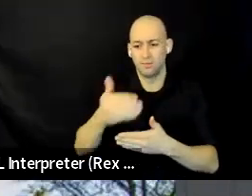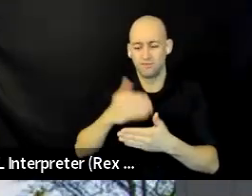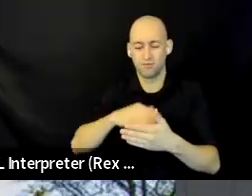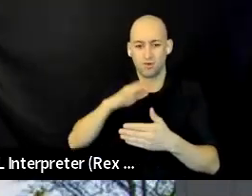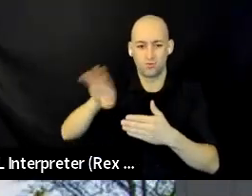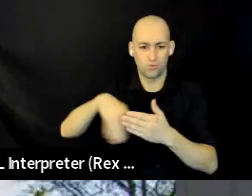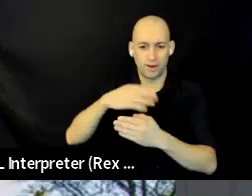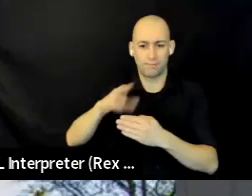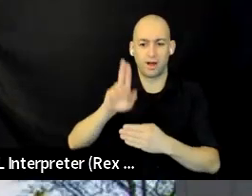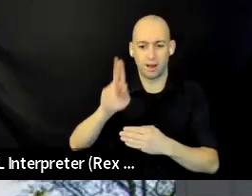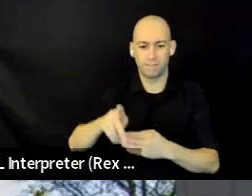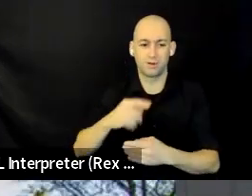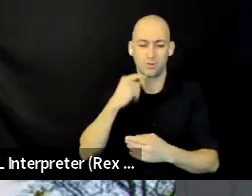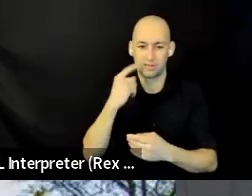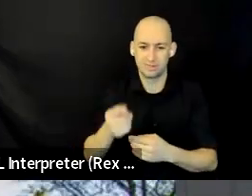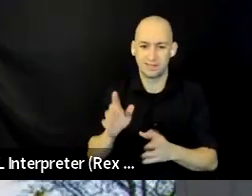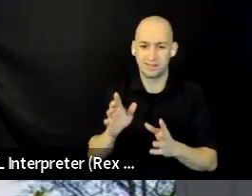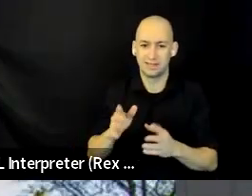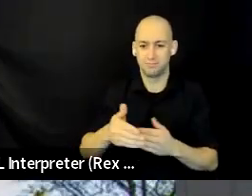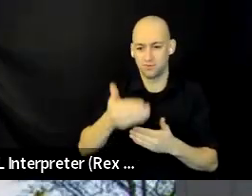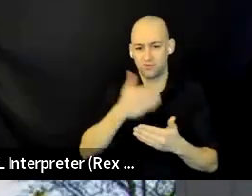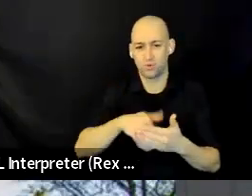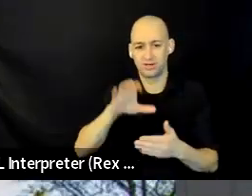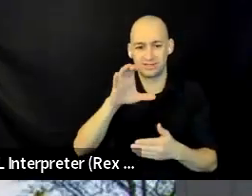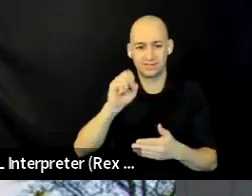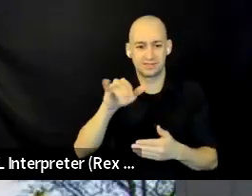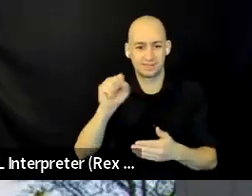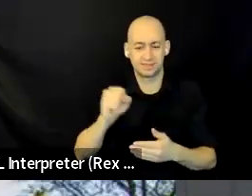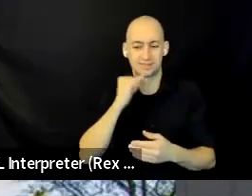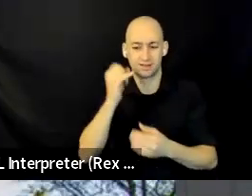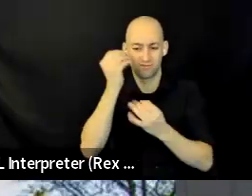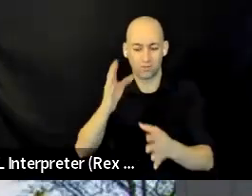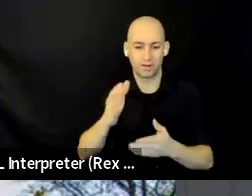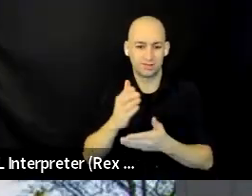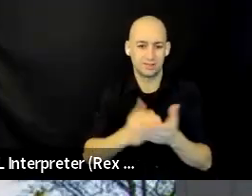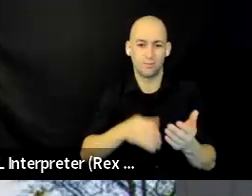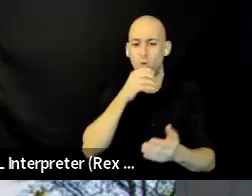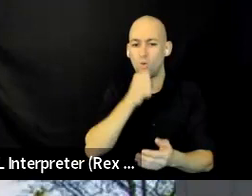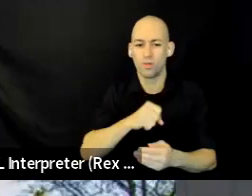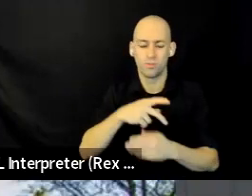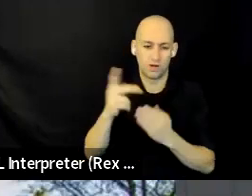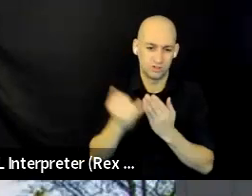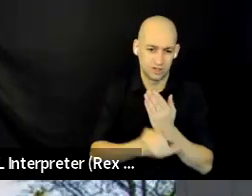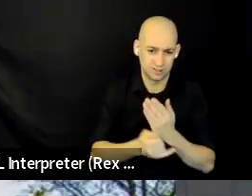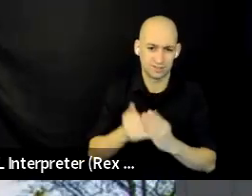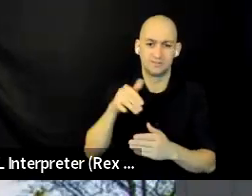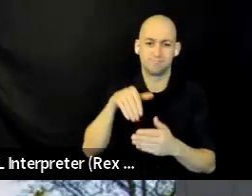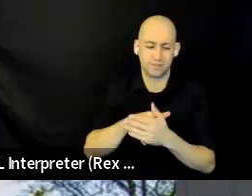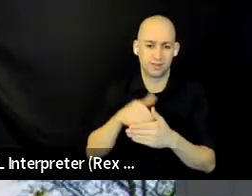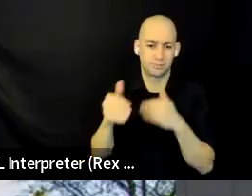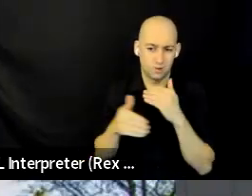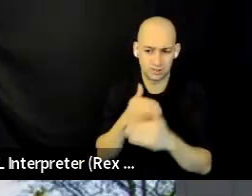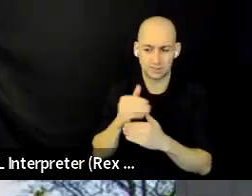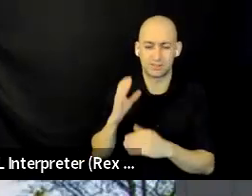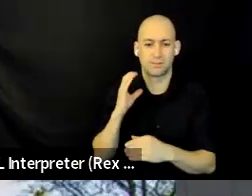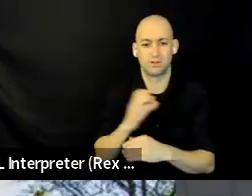briefly mention how CSIS is informing some of the legacy projects that are in different phases, and I know, Commissioner Liu, you're very interested